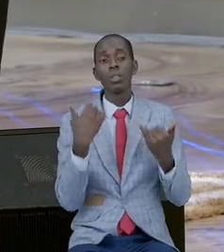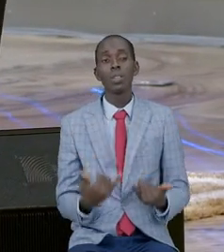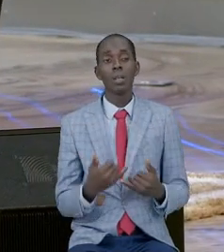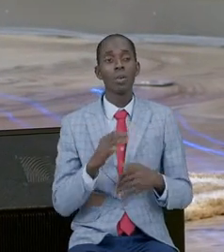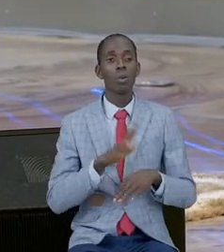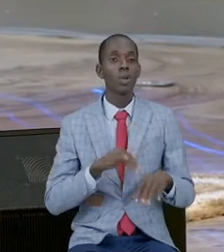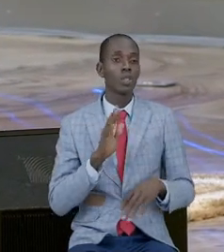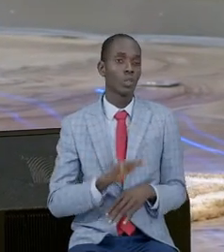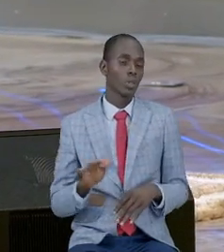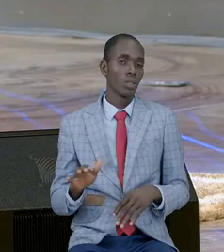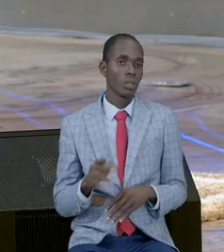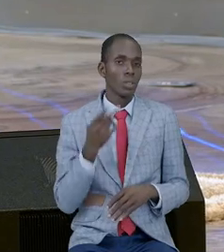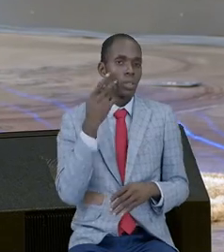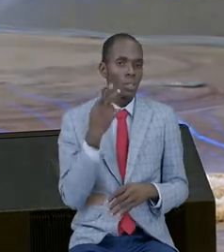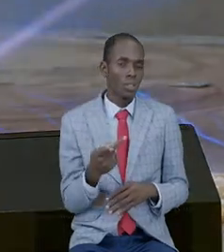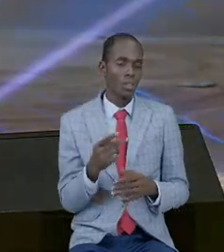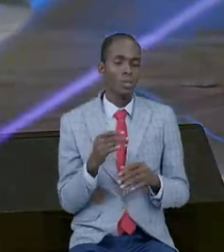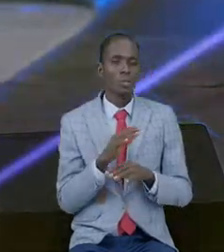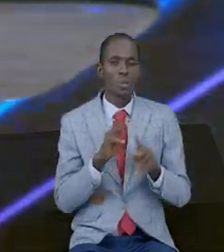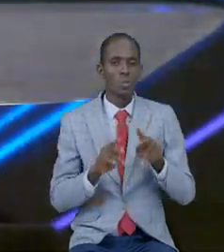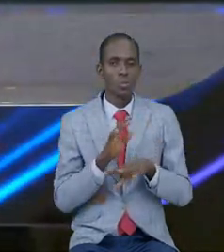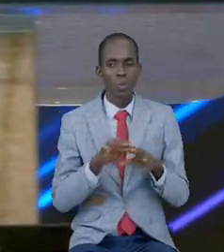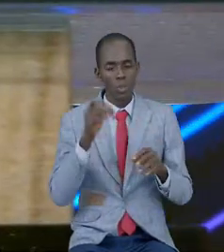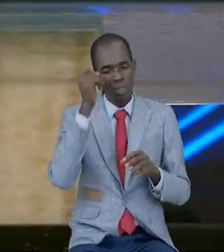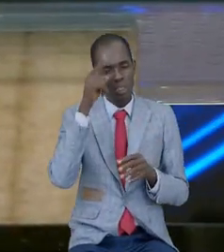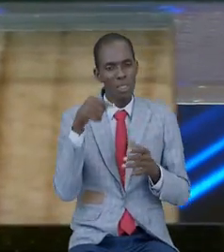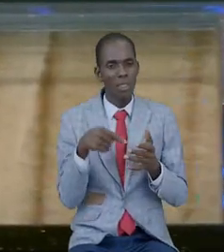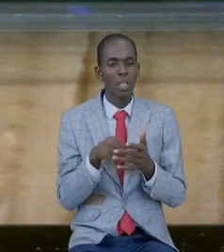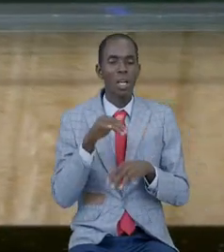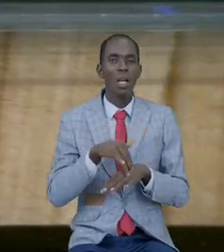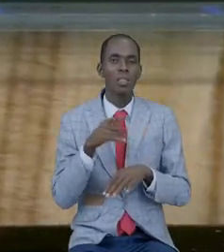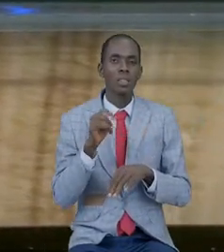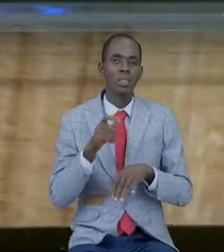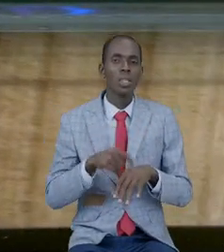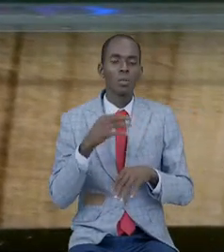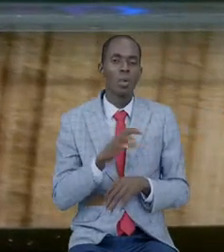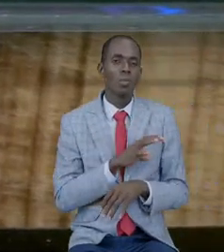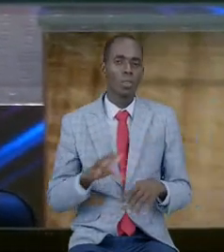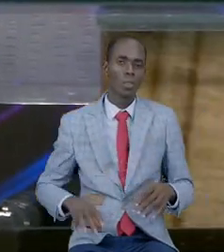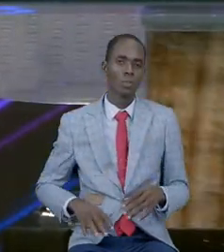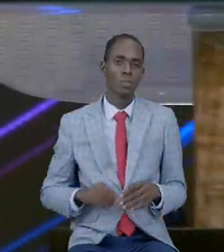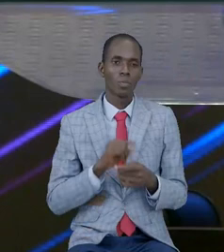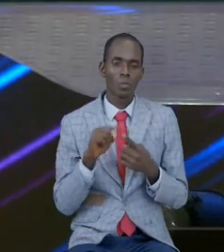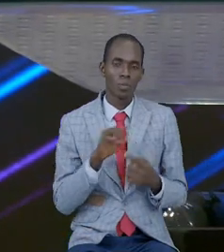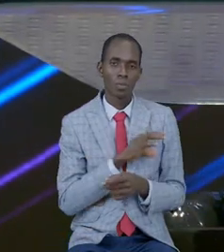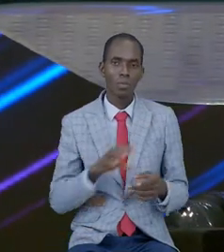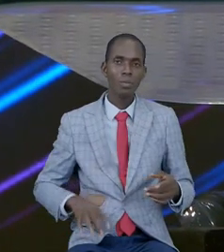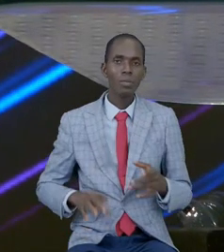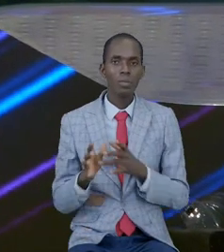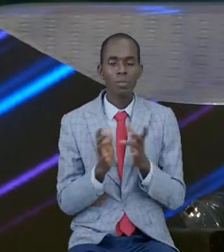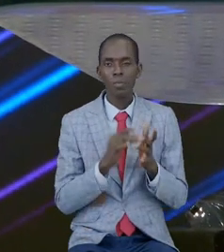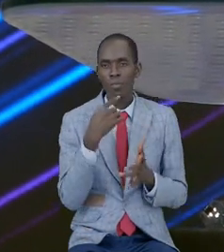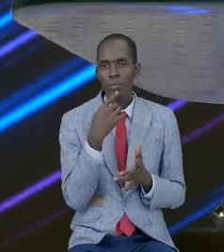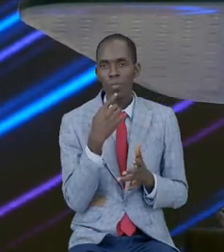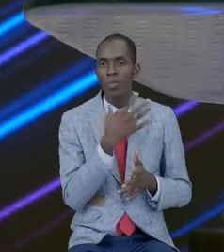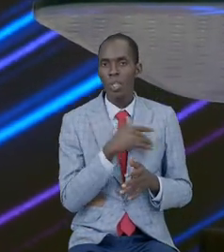the jews didn't understand that at the time of christ when christ said and you